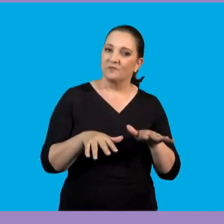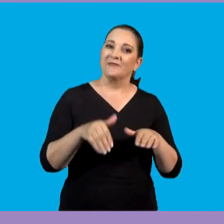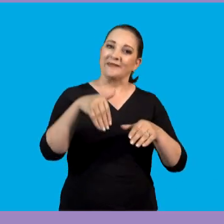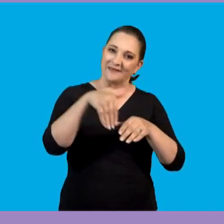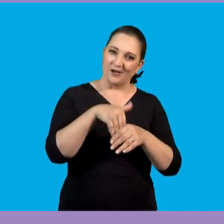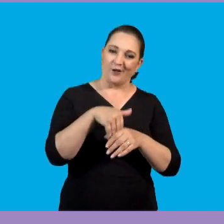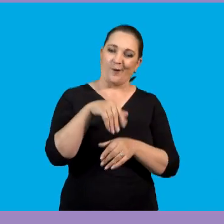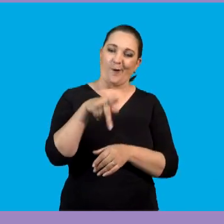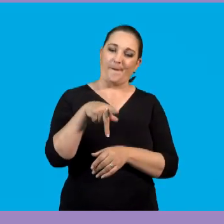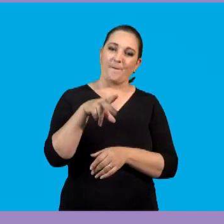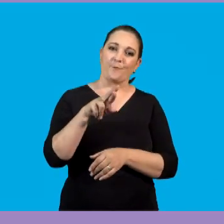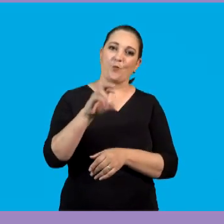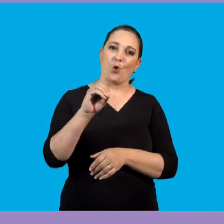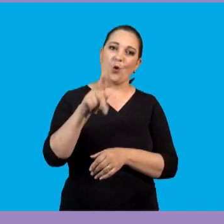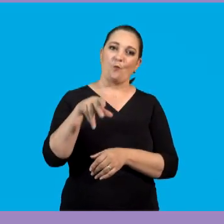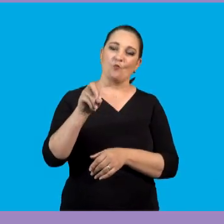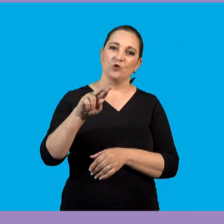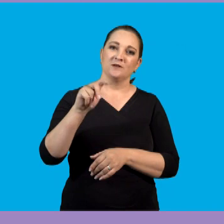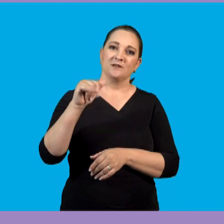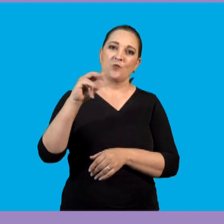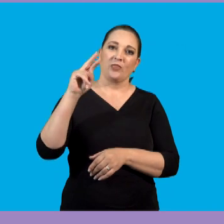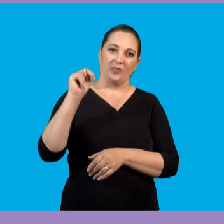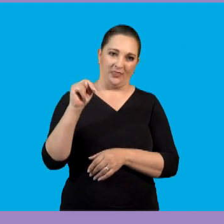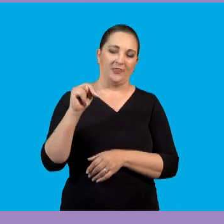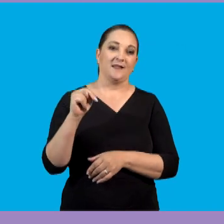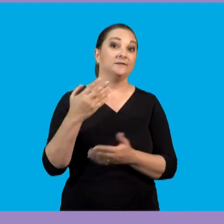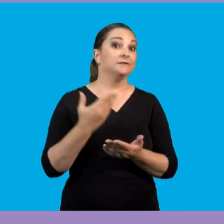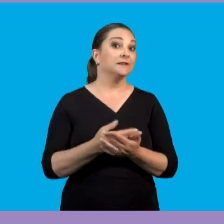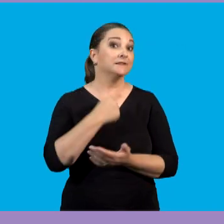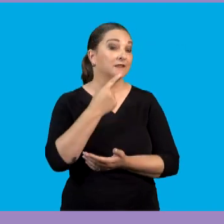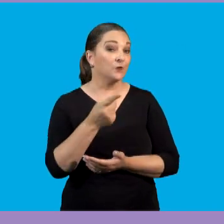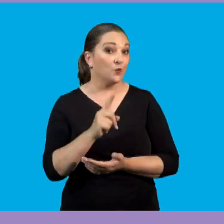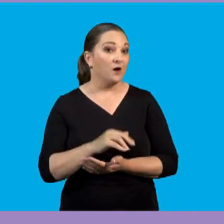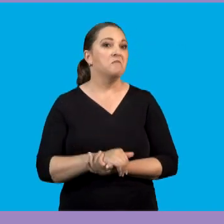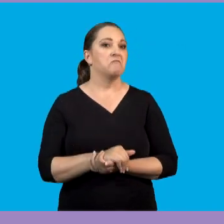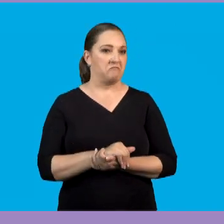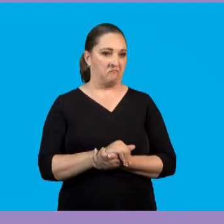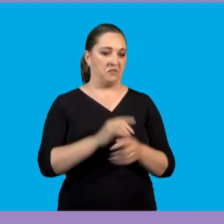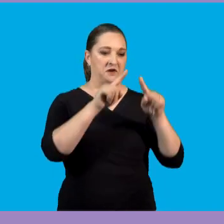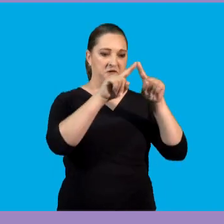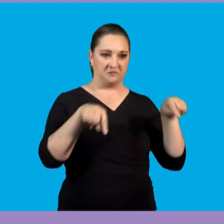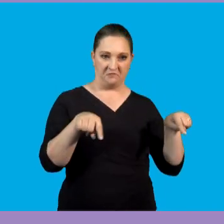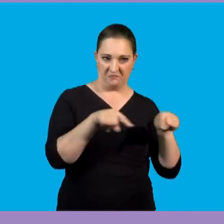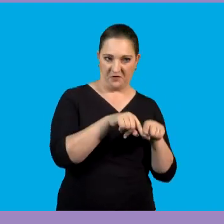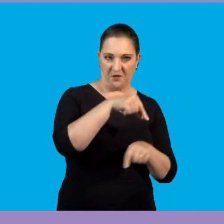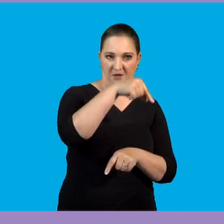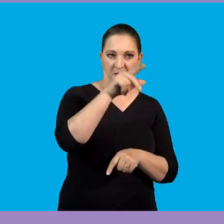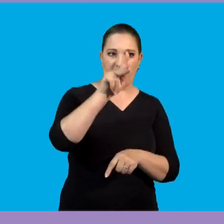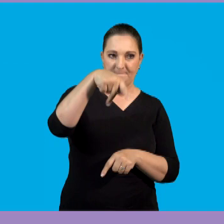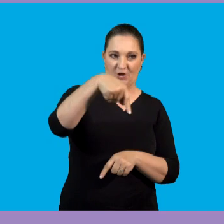sides is in proportion. So what conclusion can we make there? We can conclude that therefore